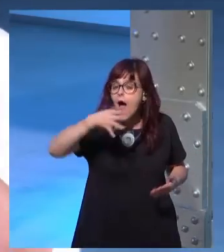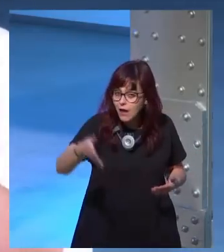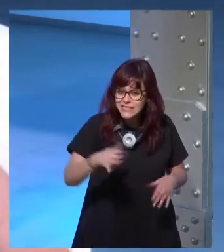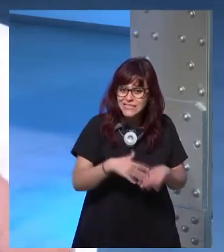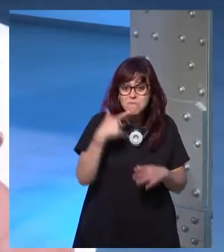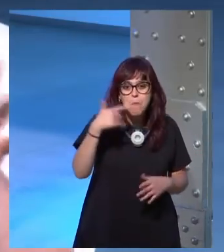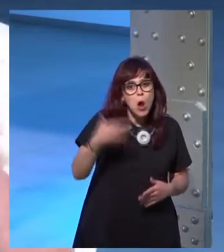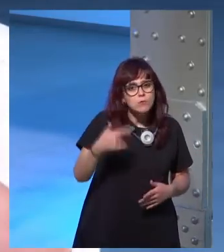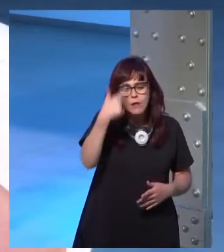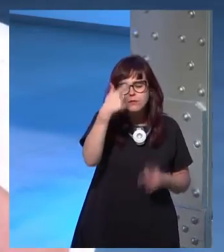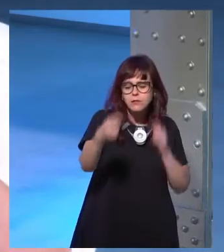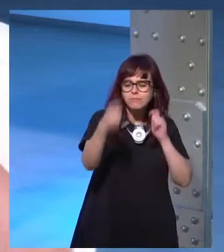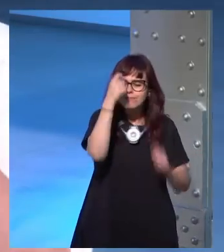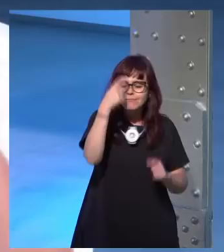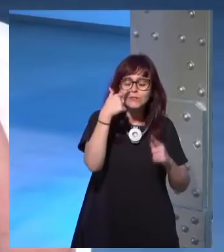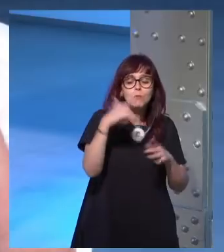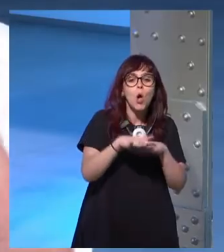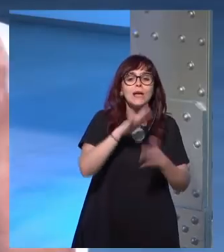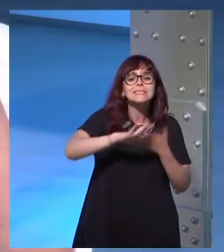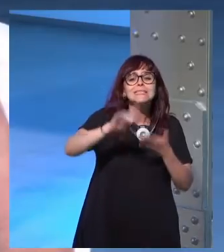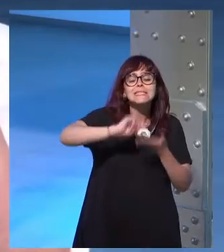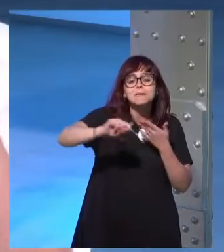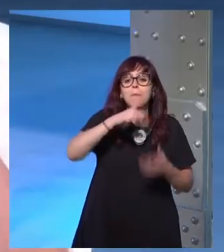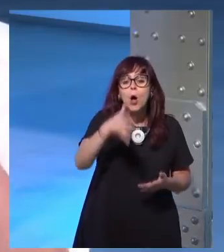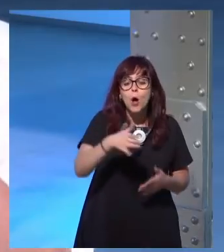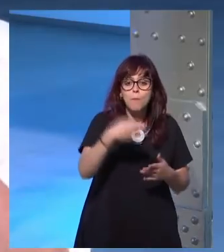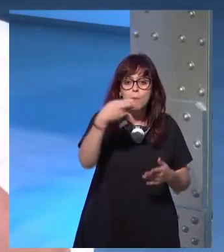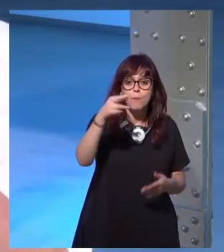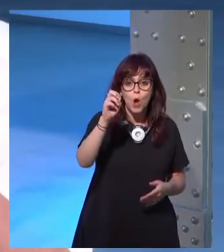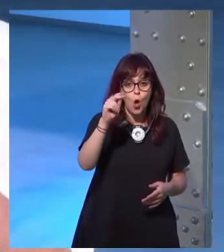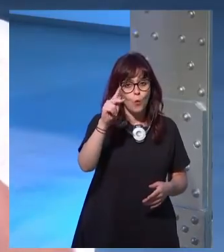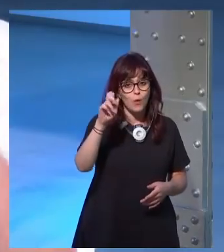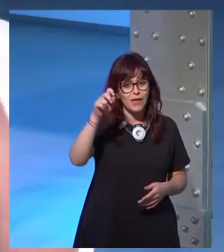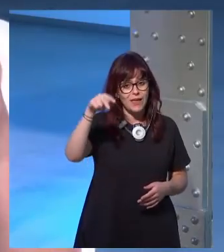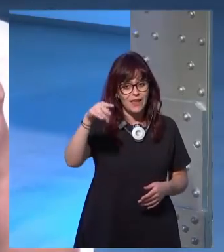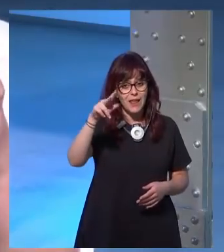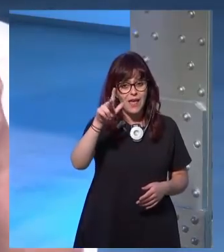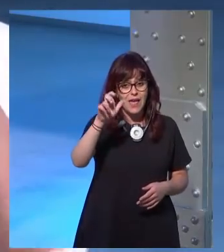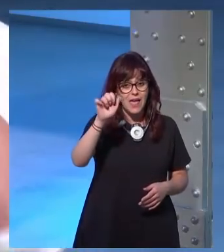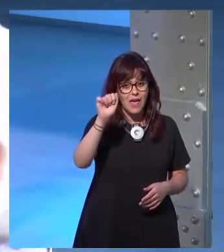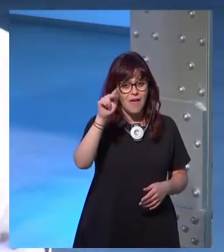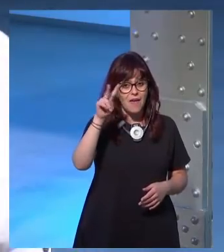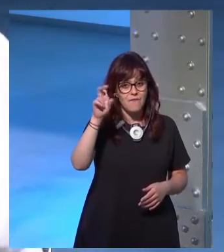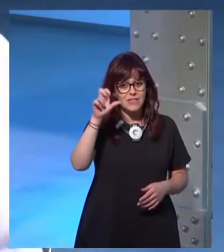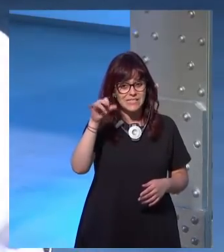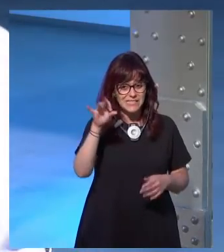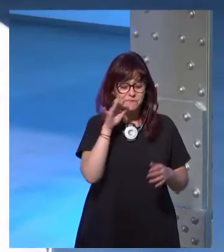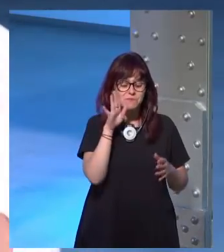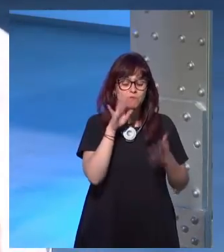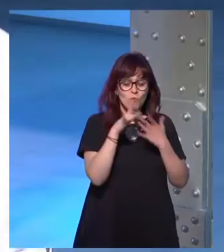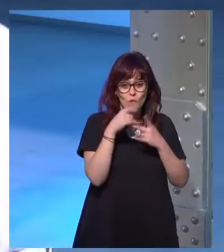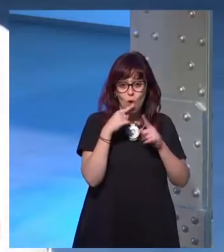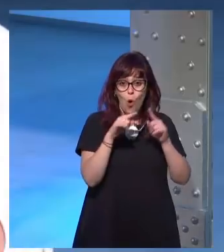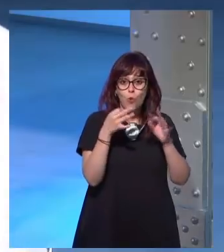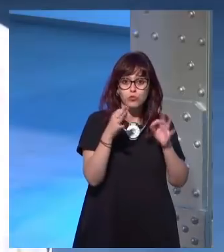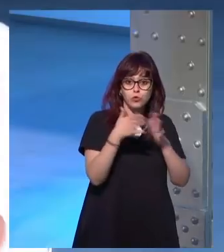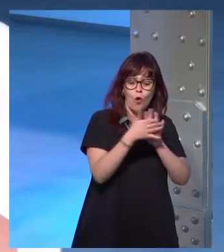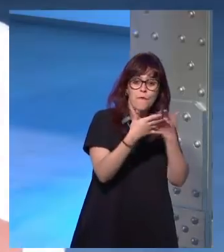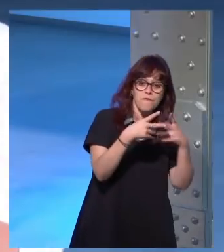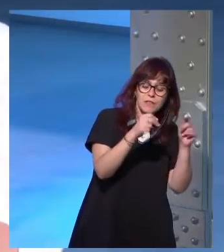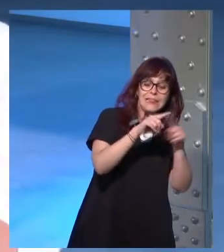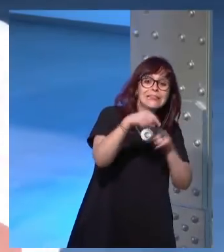terrible experience with Broken Heavens, where I was like, oh, I'm a crappy writer, I'll never write again. And then getting back into it,